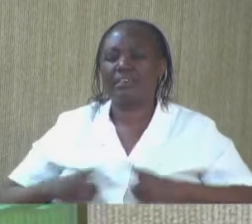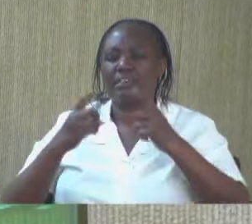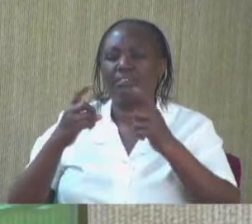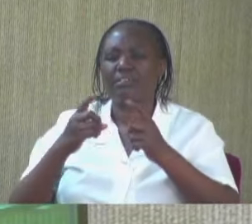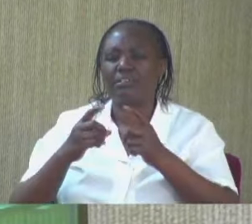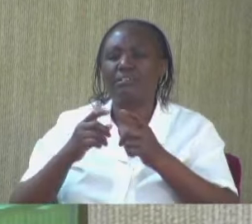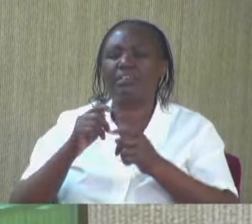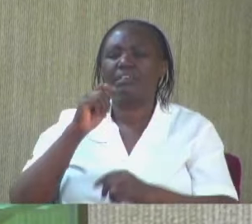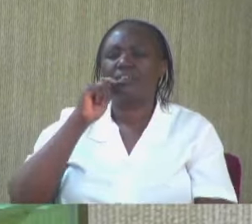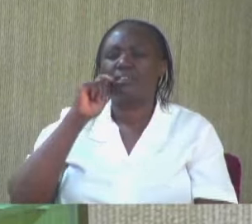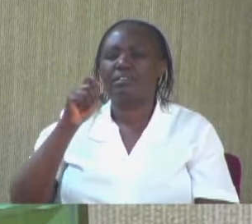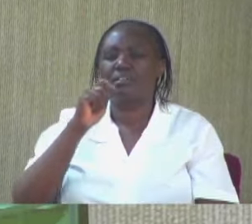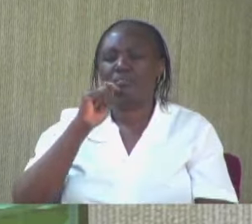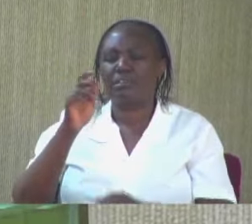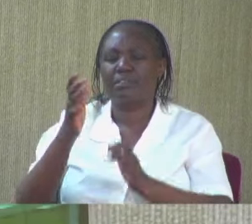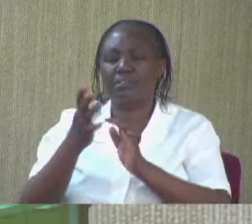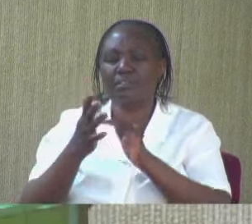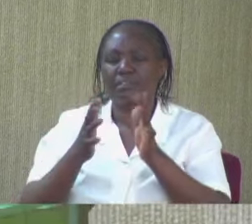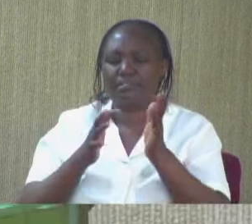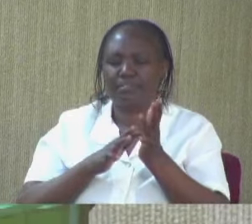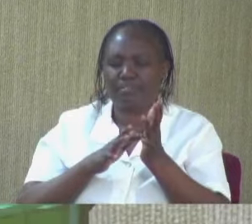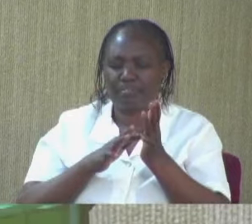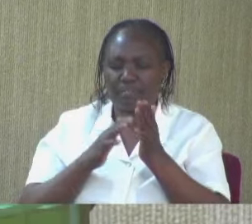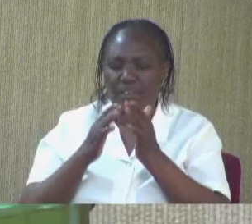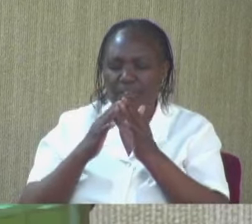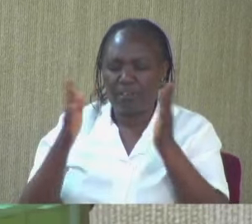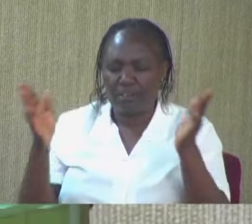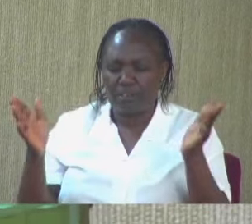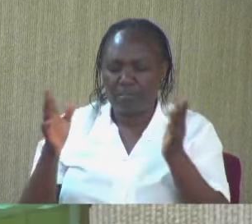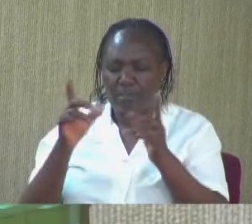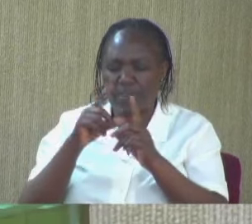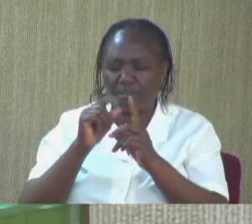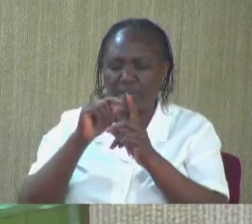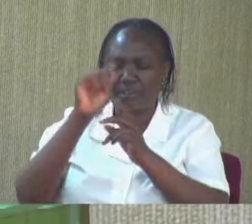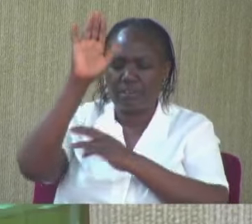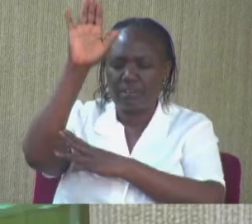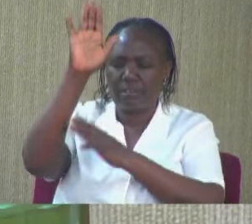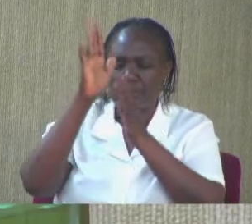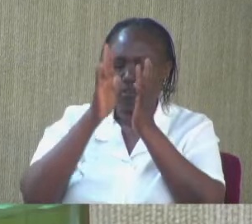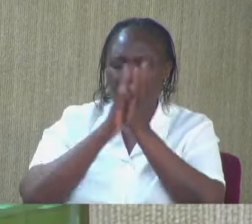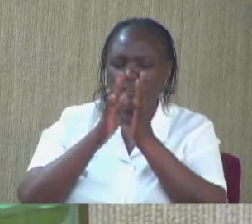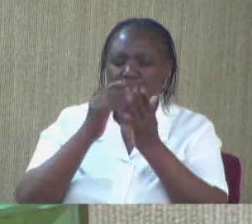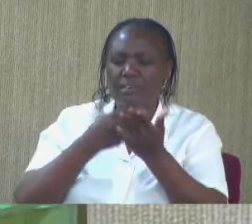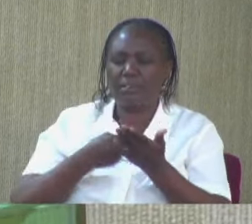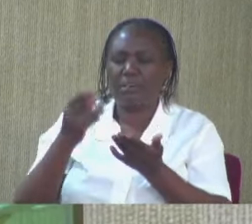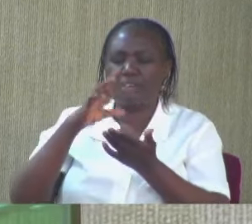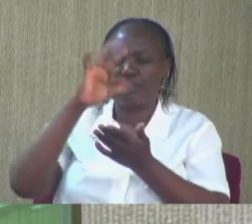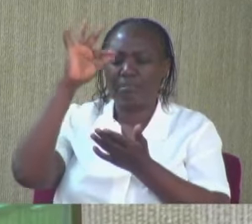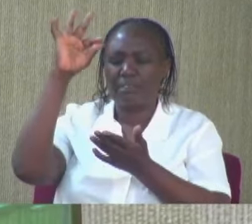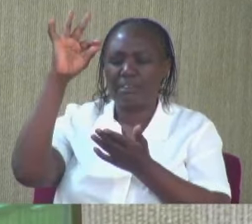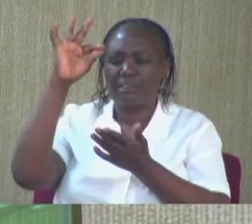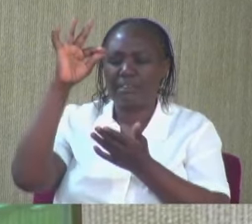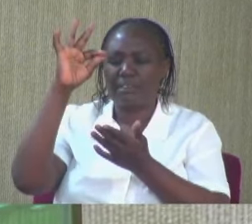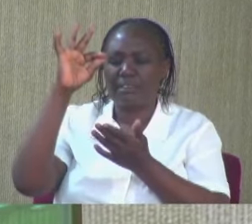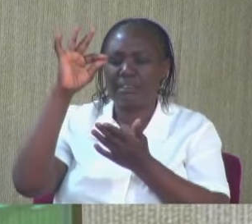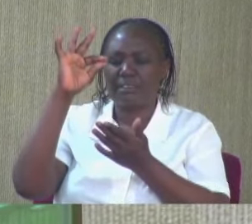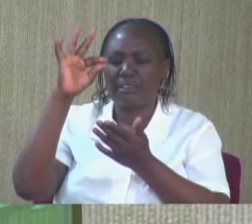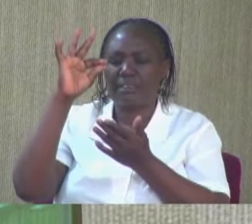Jesus. As we open your word, we pray that your Holy Spirit that moved the